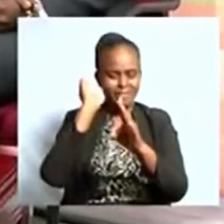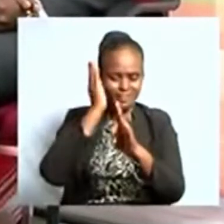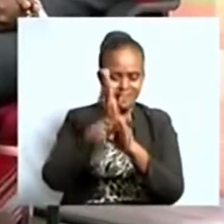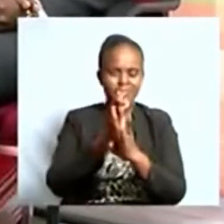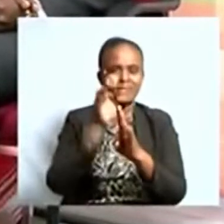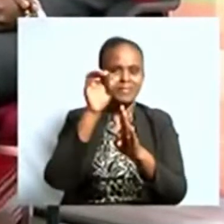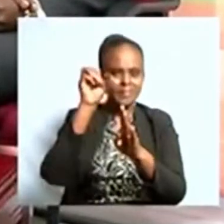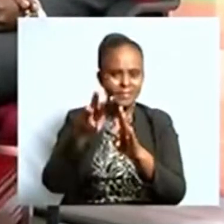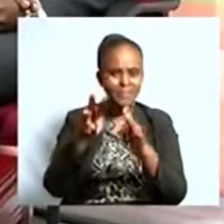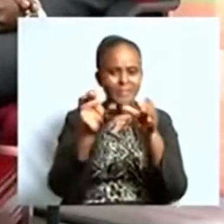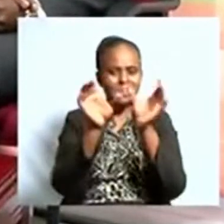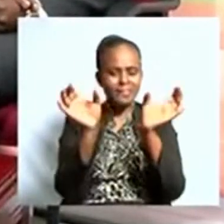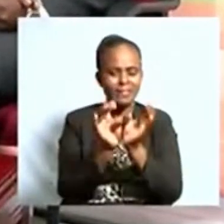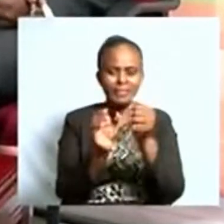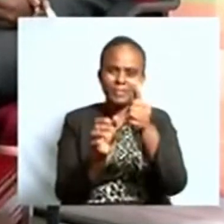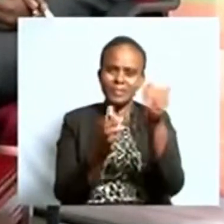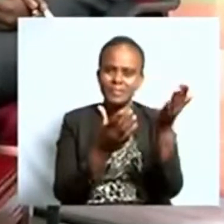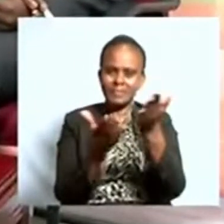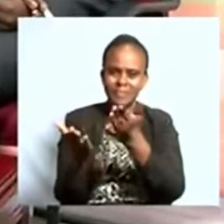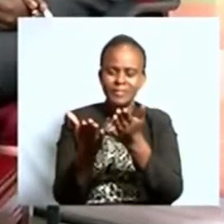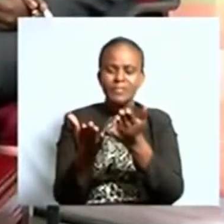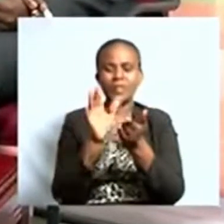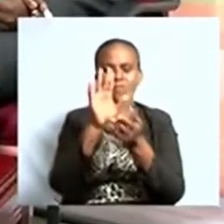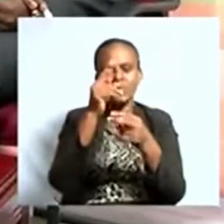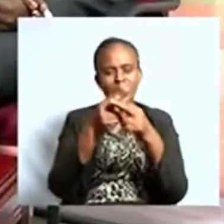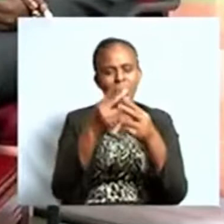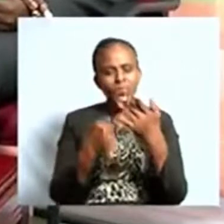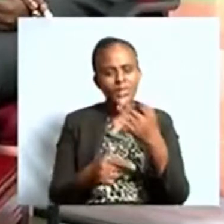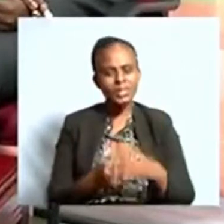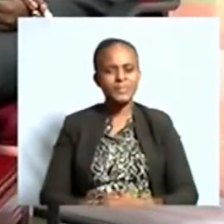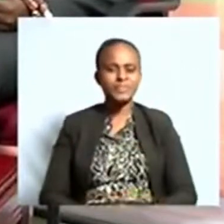to the constituency. You're live on MP's Diary. Your name and where you're calling us from?